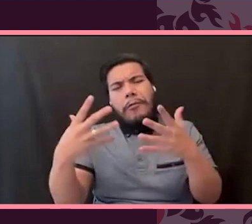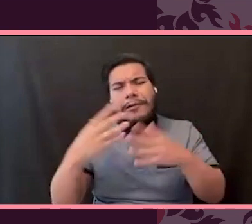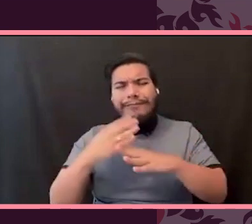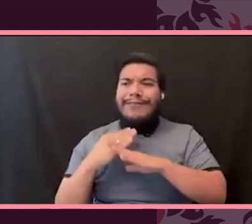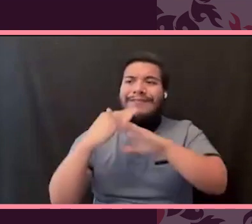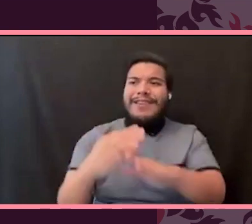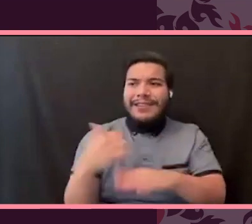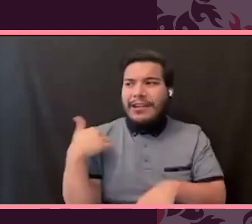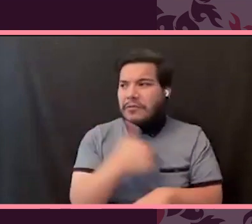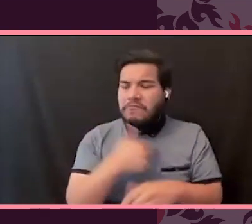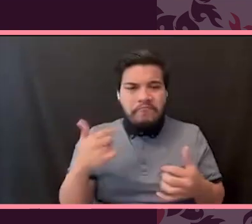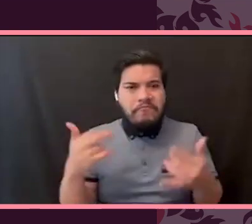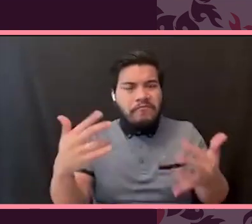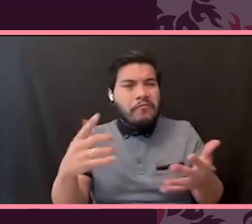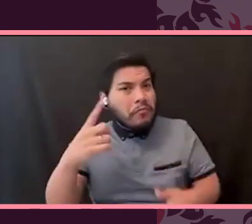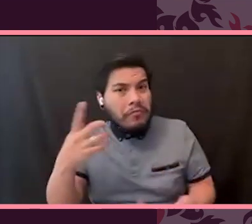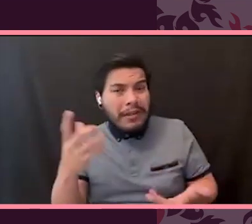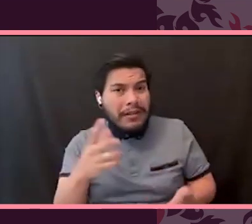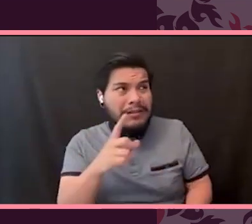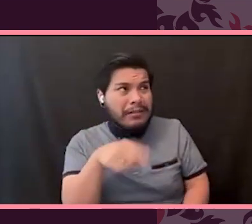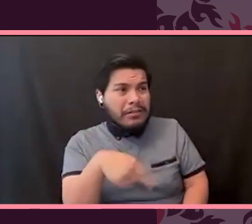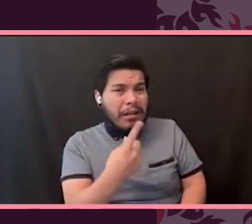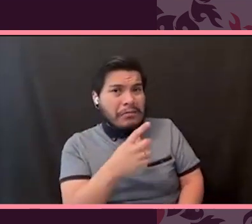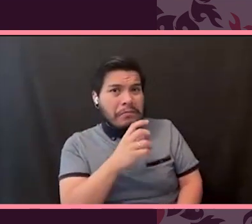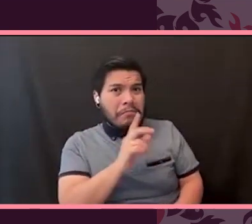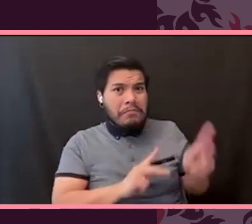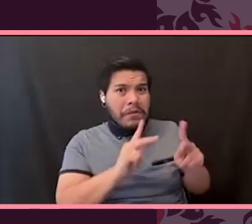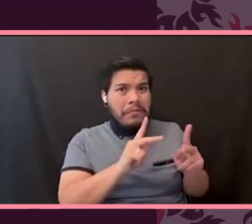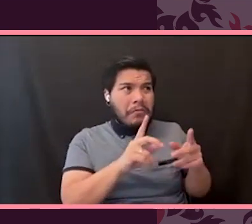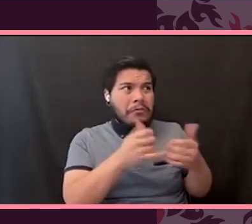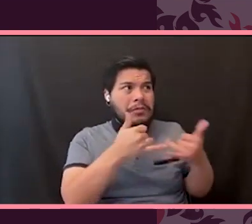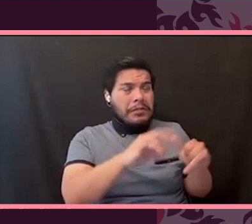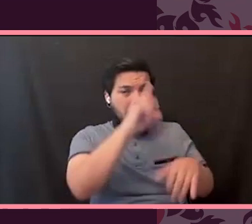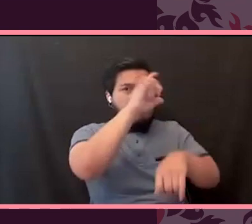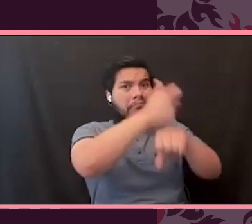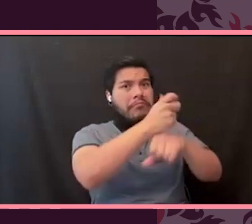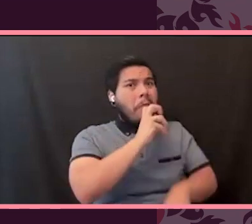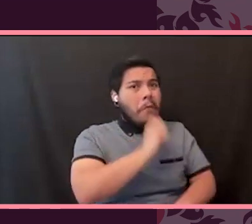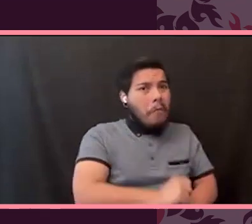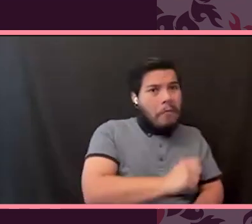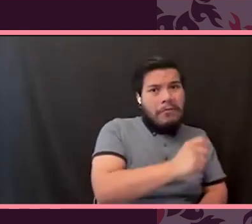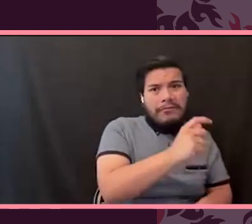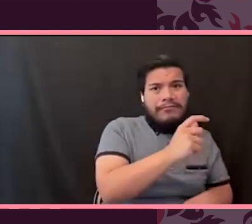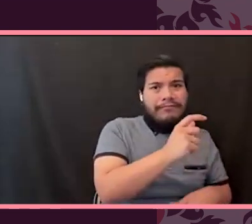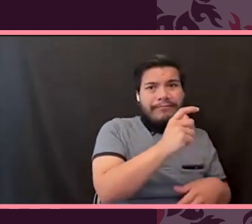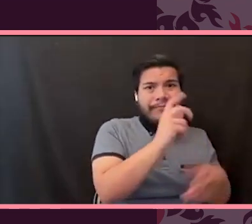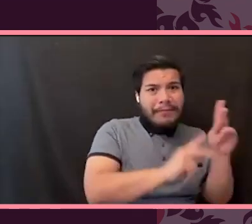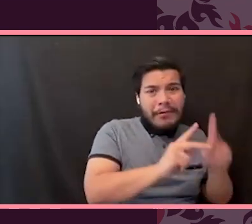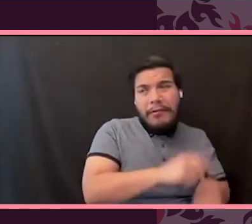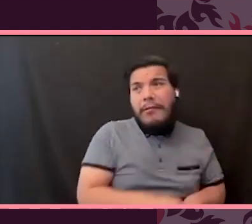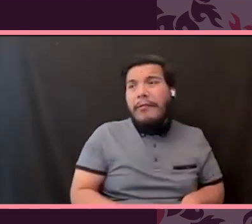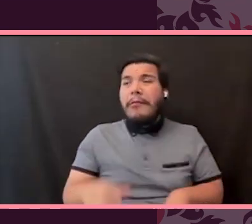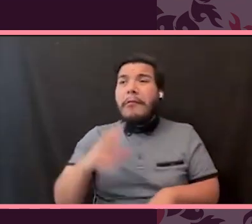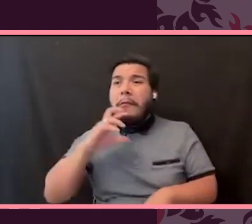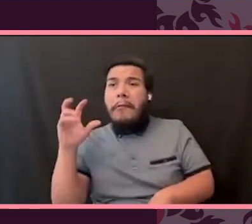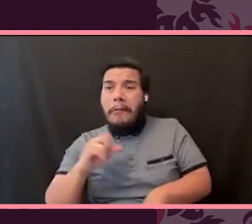Is it just old people? Is it systems and structures? Is like in